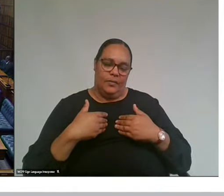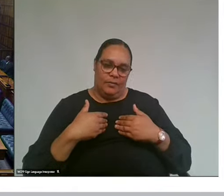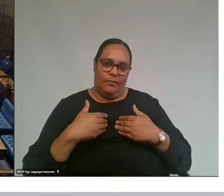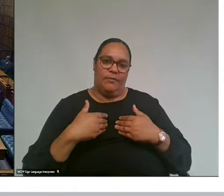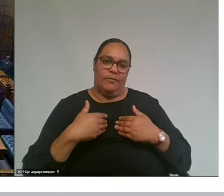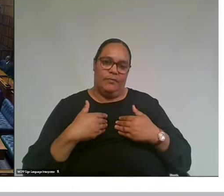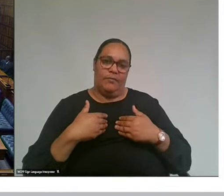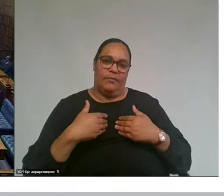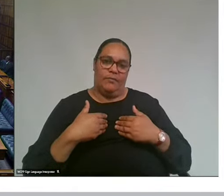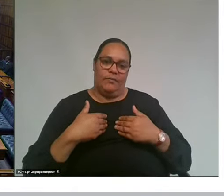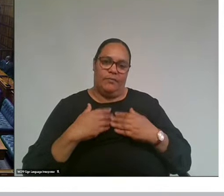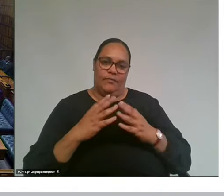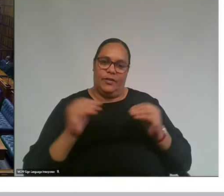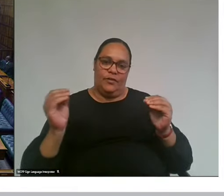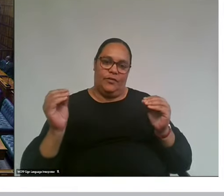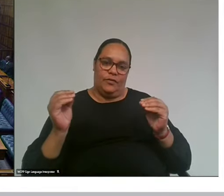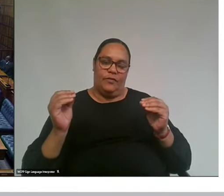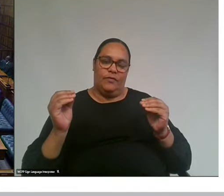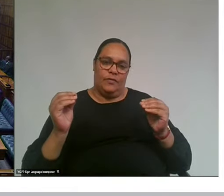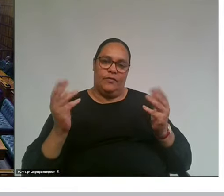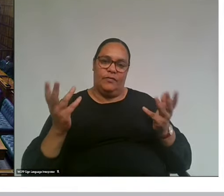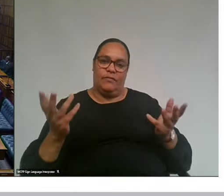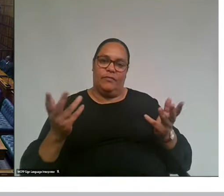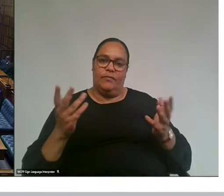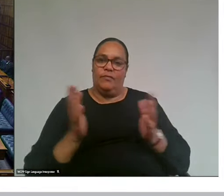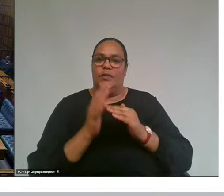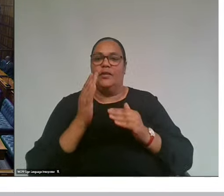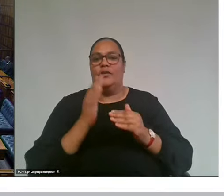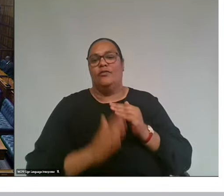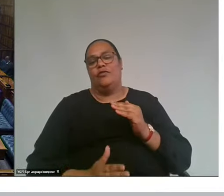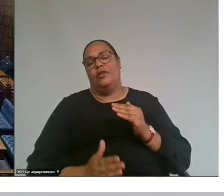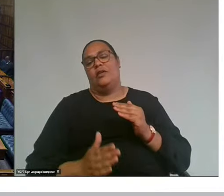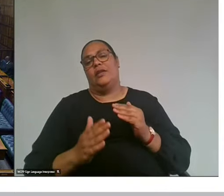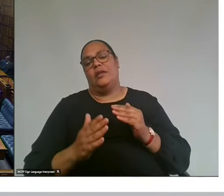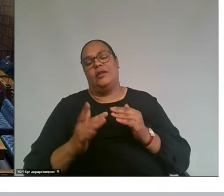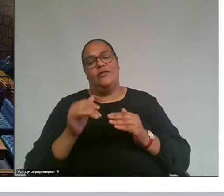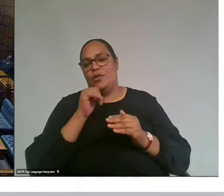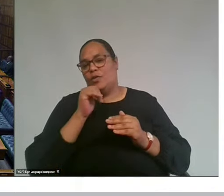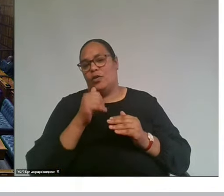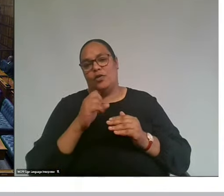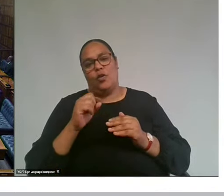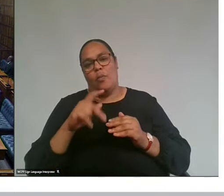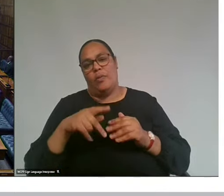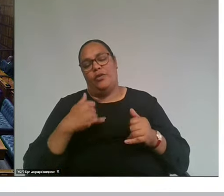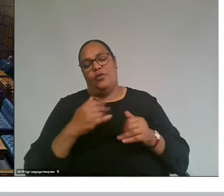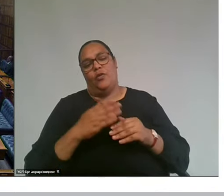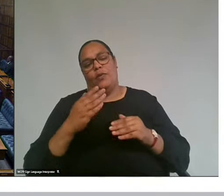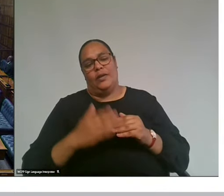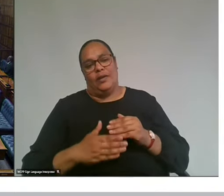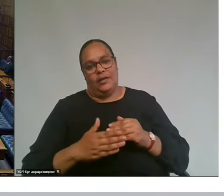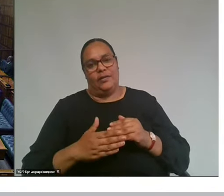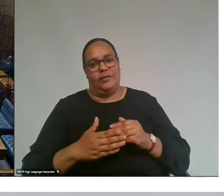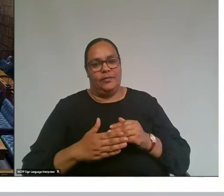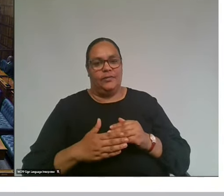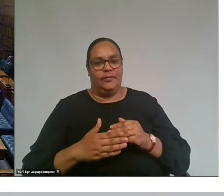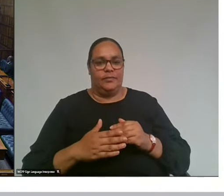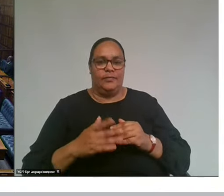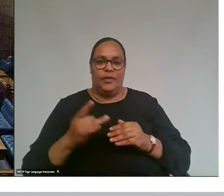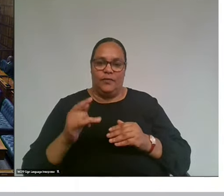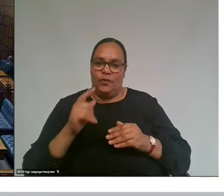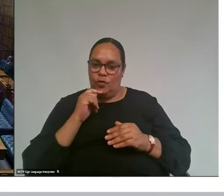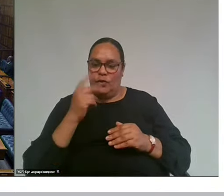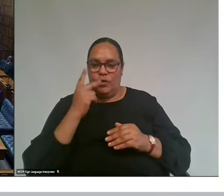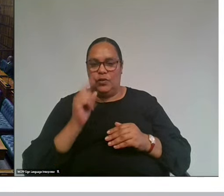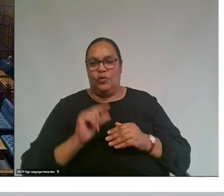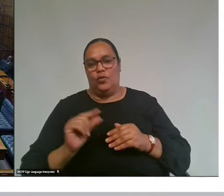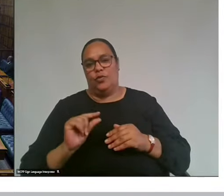okay going going gone uh with that meeting agend um if you're not going to scopa enjoy the weekend um and if you are I'll see